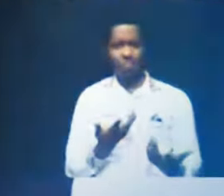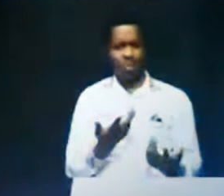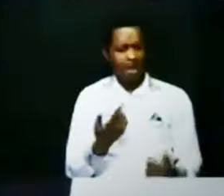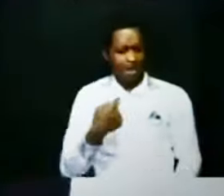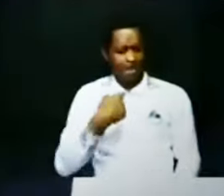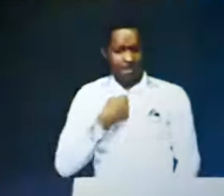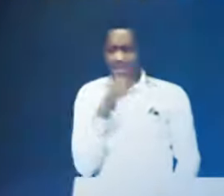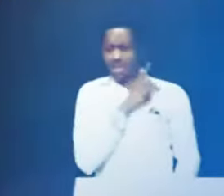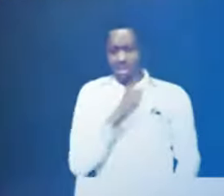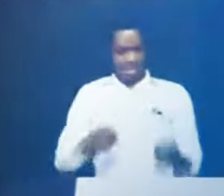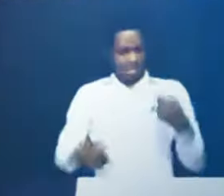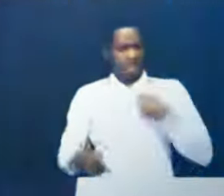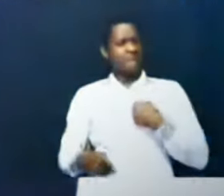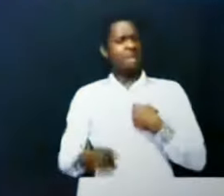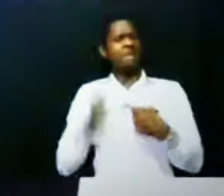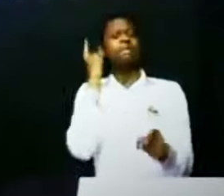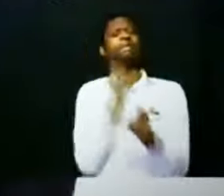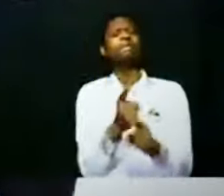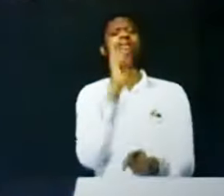king, with only